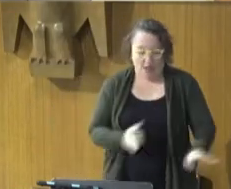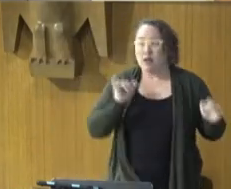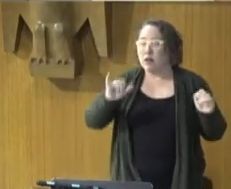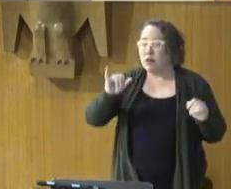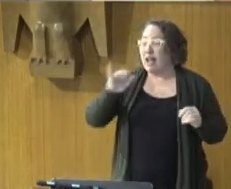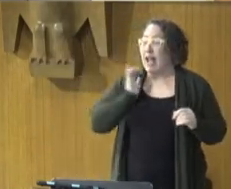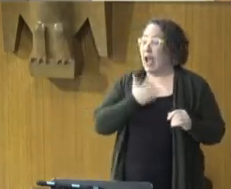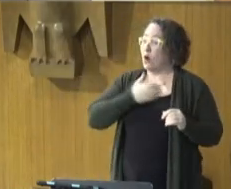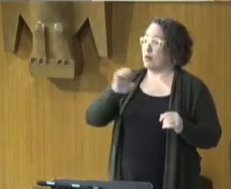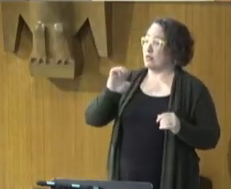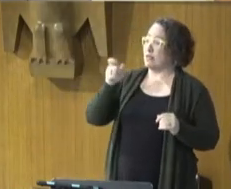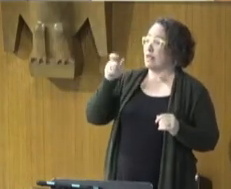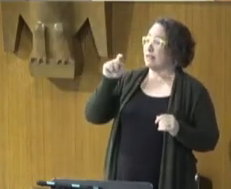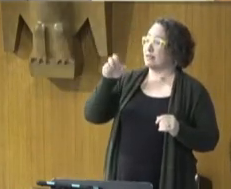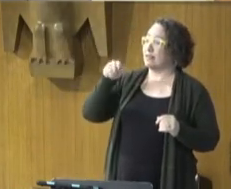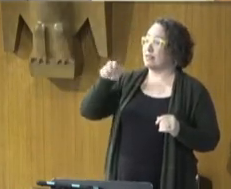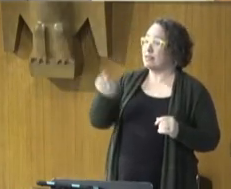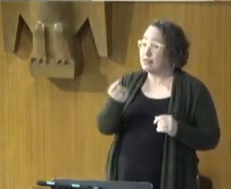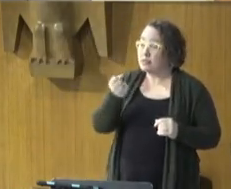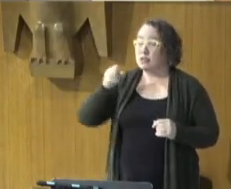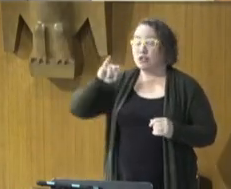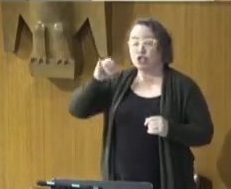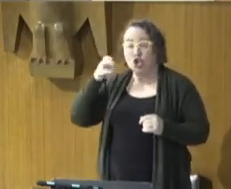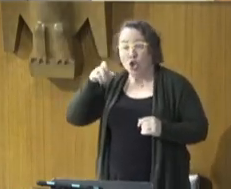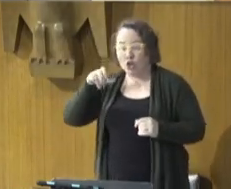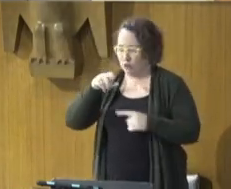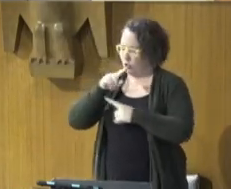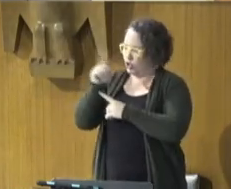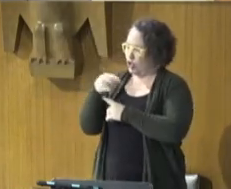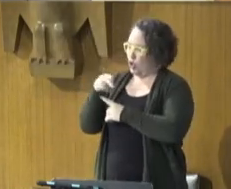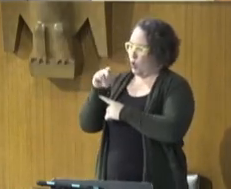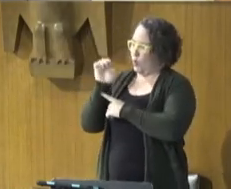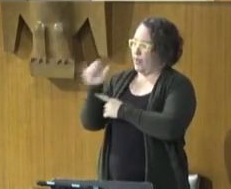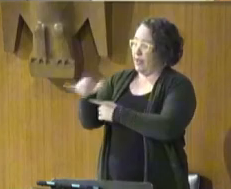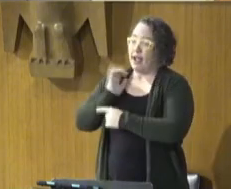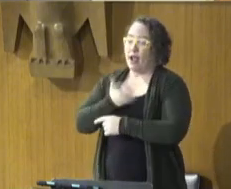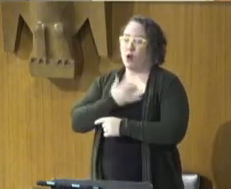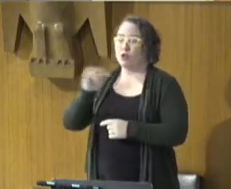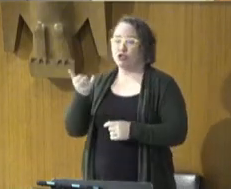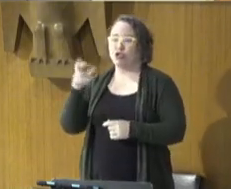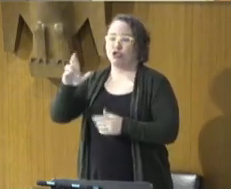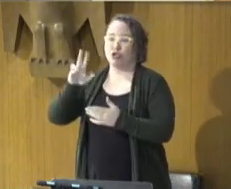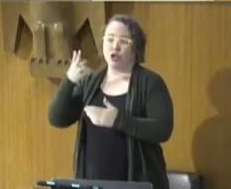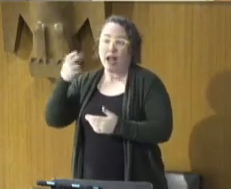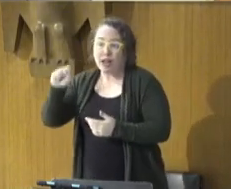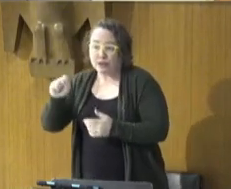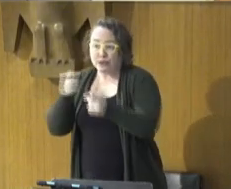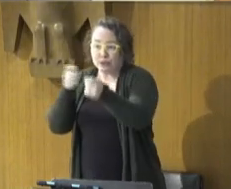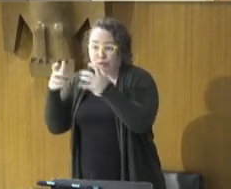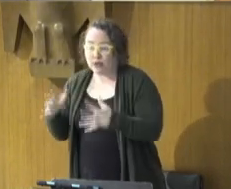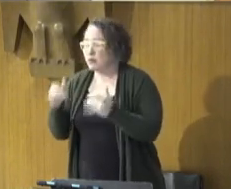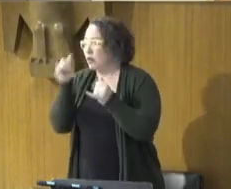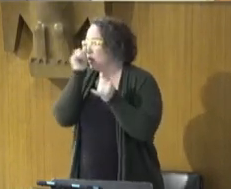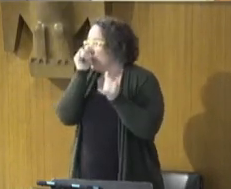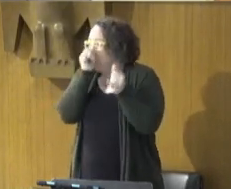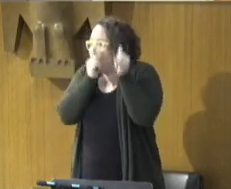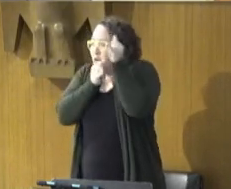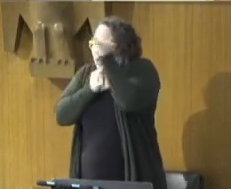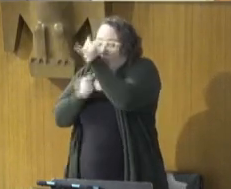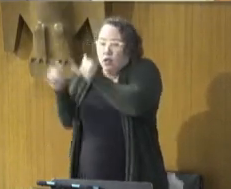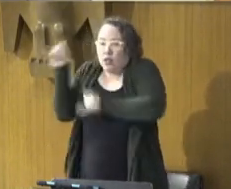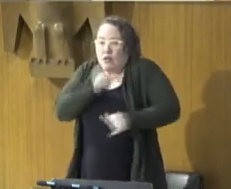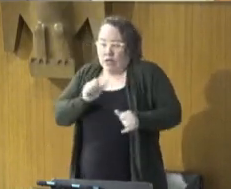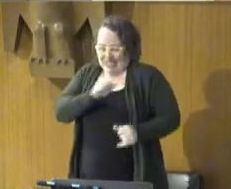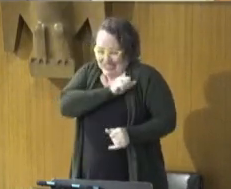nonstop, Zoe, our junior high director. We have the best staff at Claremont UCC, and we are so